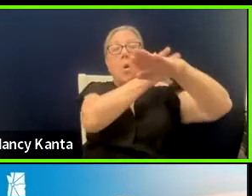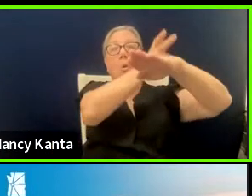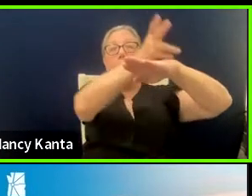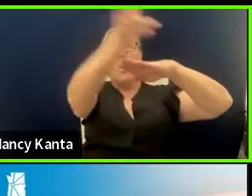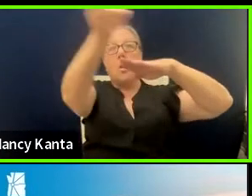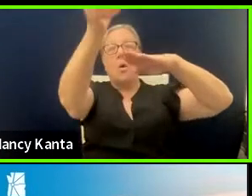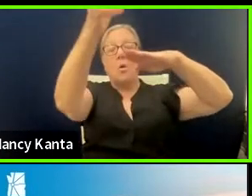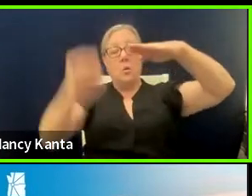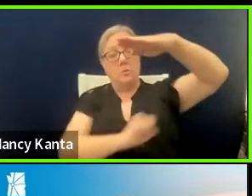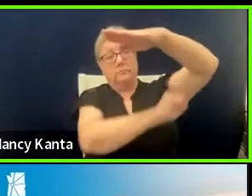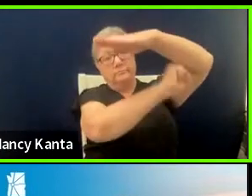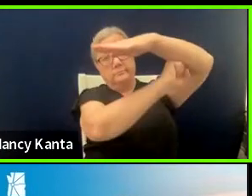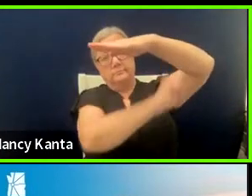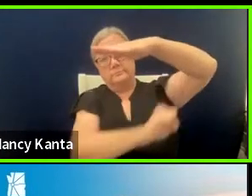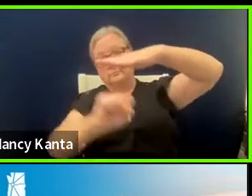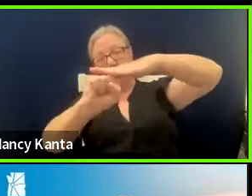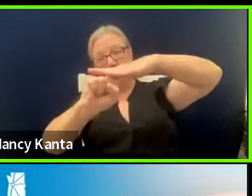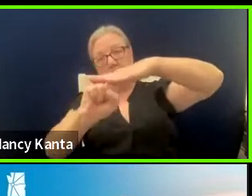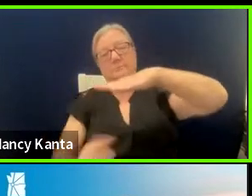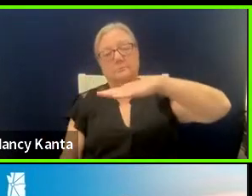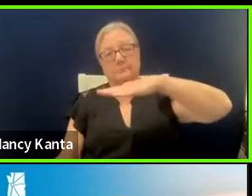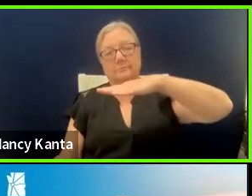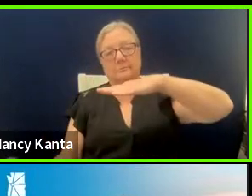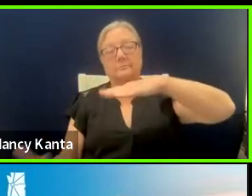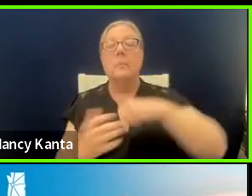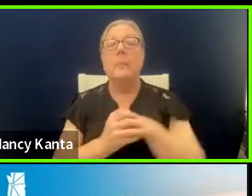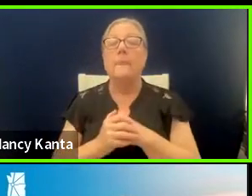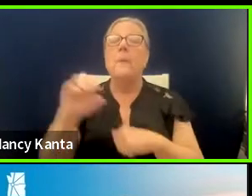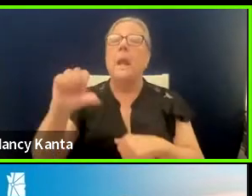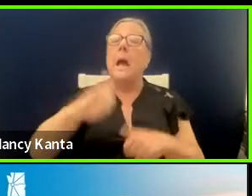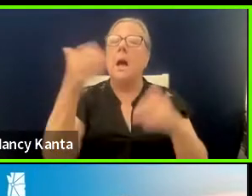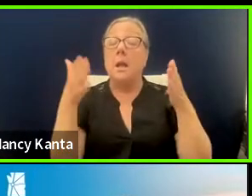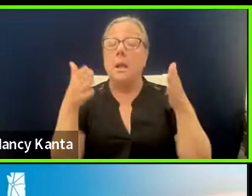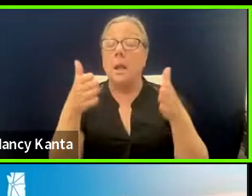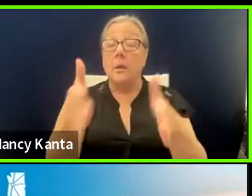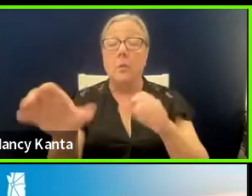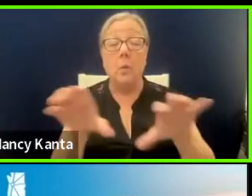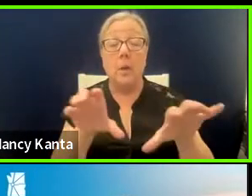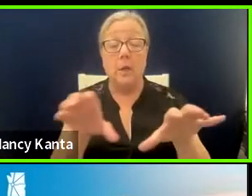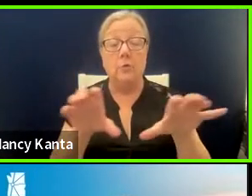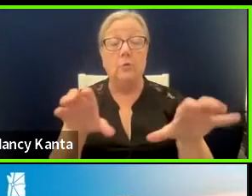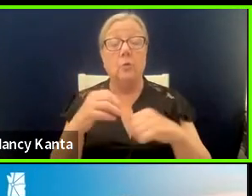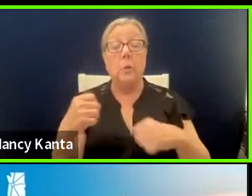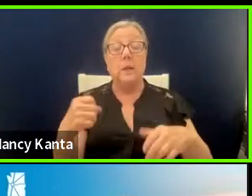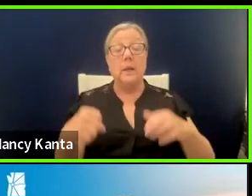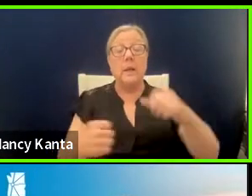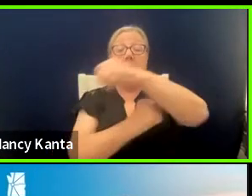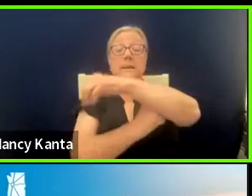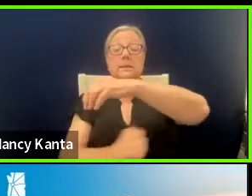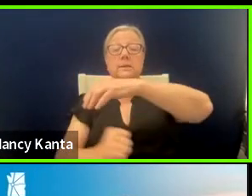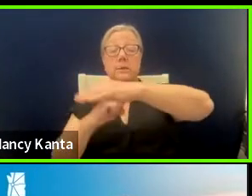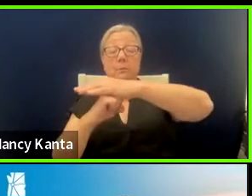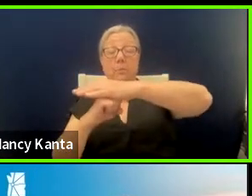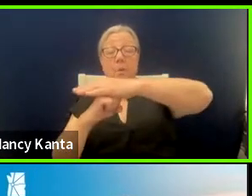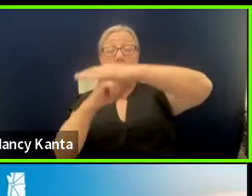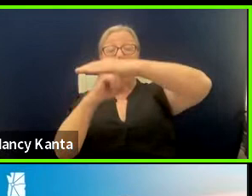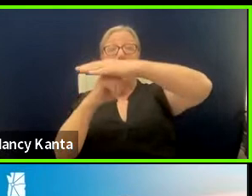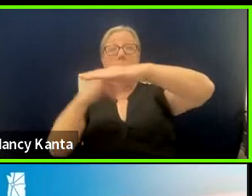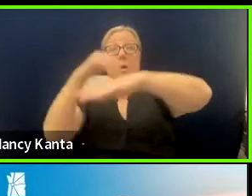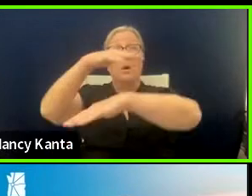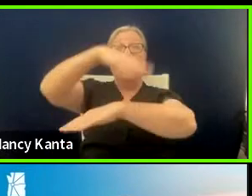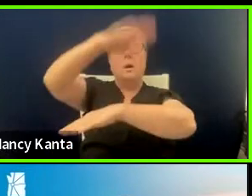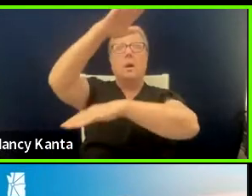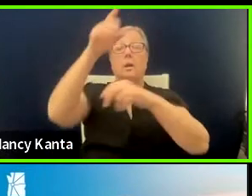girders underneath supporting it. Another way to do it is to actually support the roadway from above. And that's